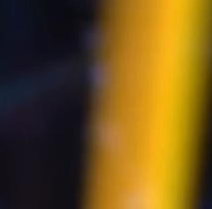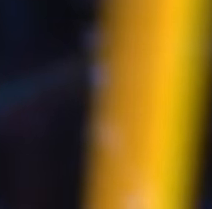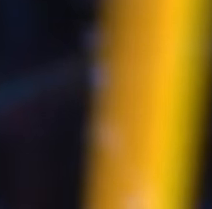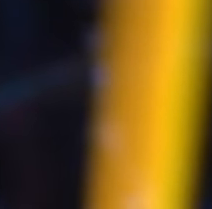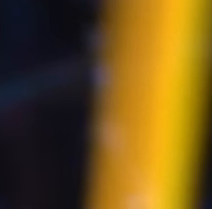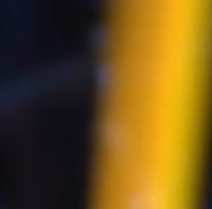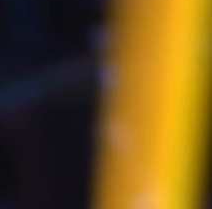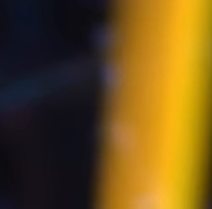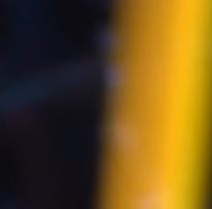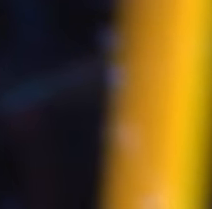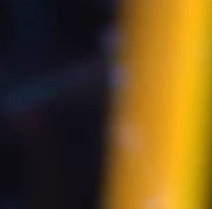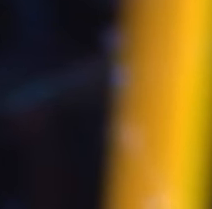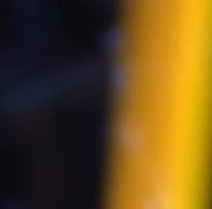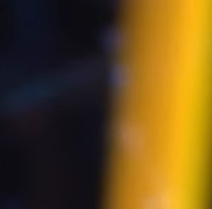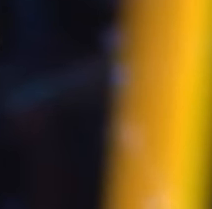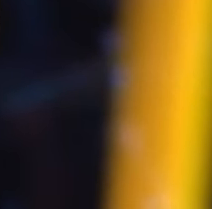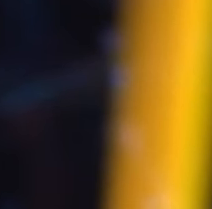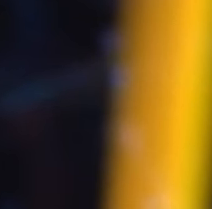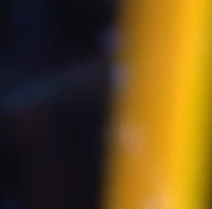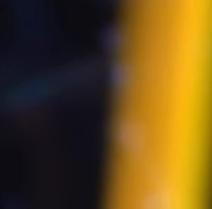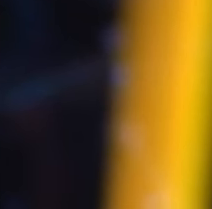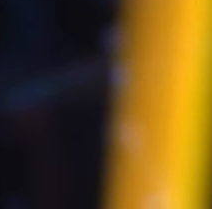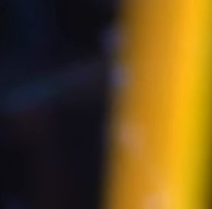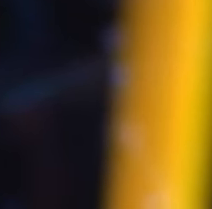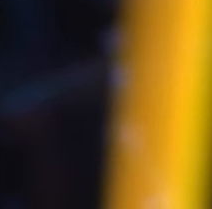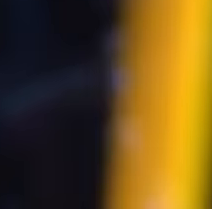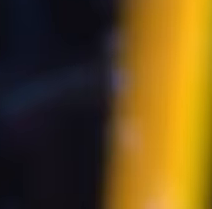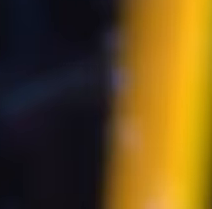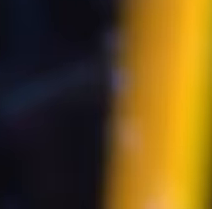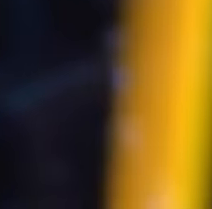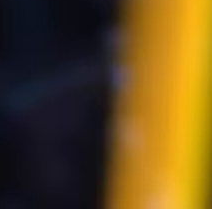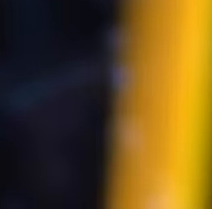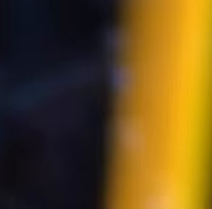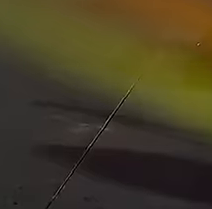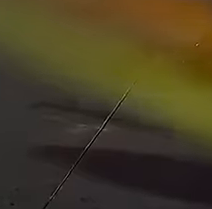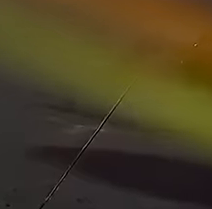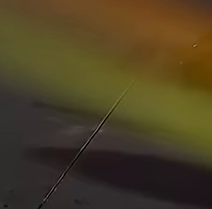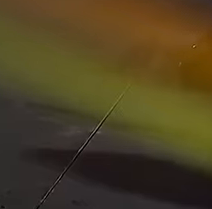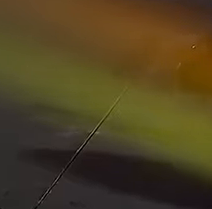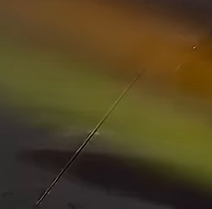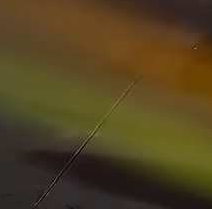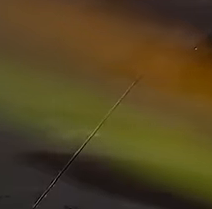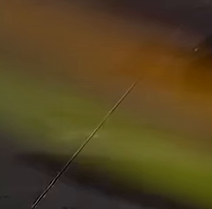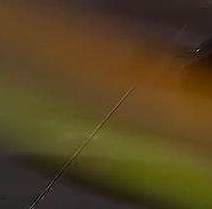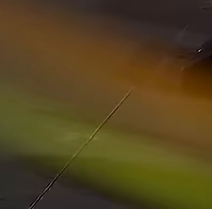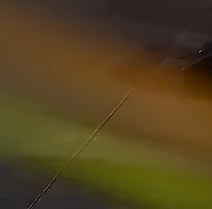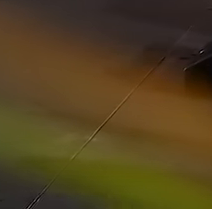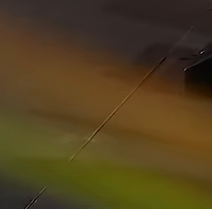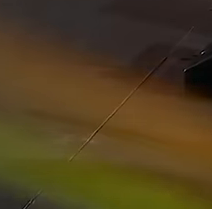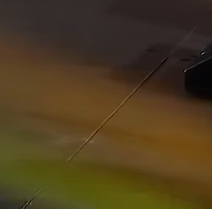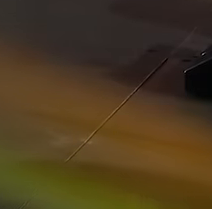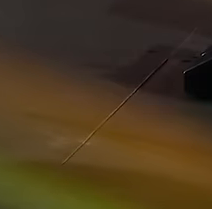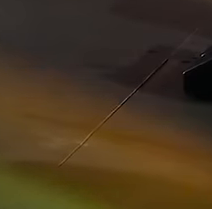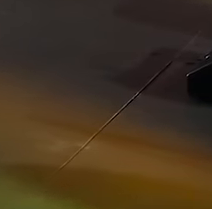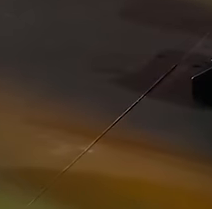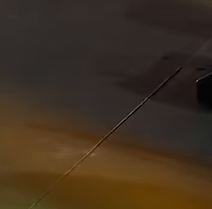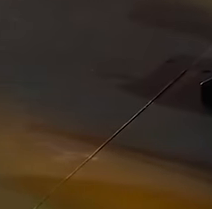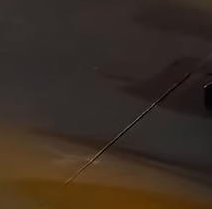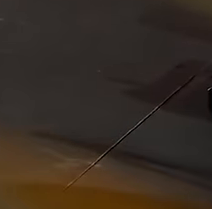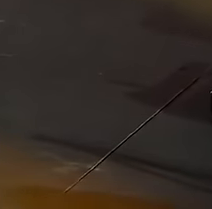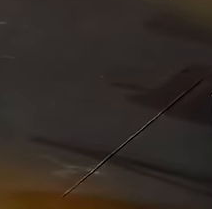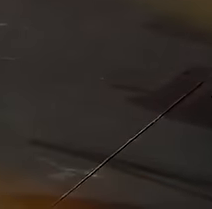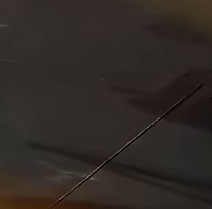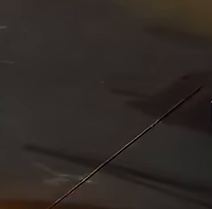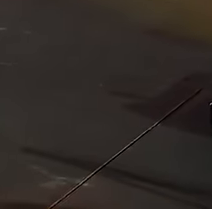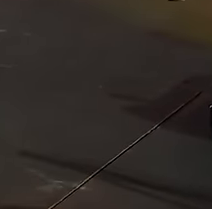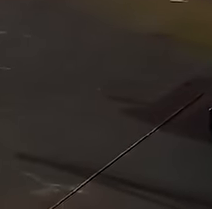nosotros podemos juntos edificar la iglesia? Juntos somos uno. Amen. Y en el panel donde estaba su servidor